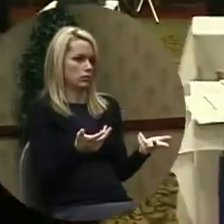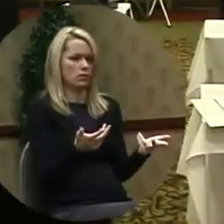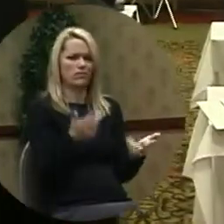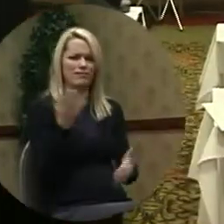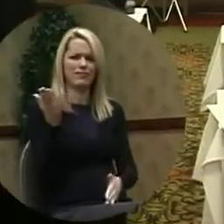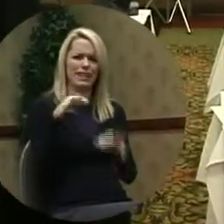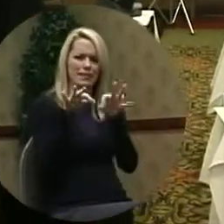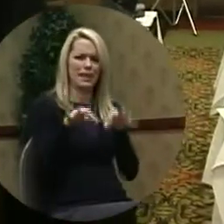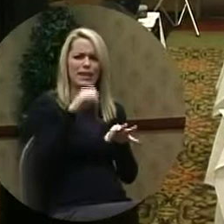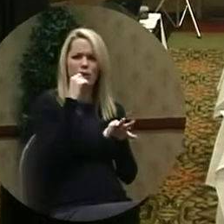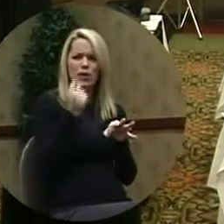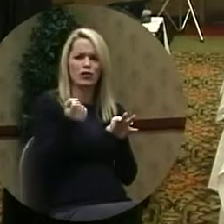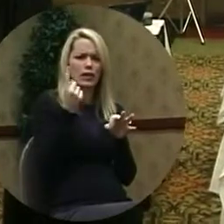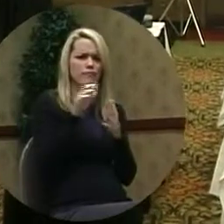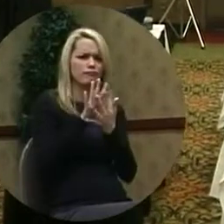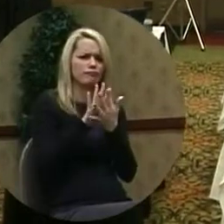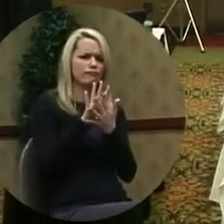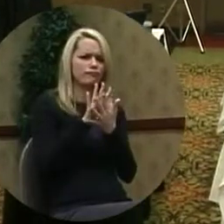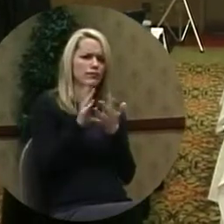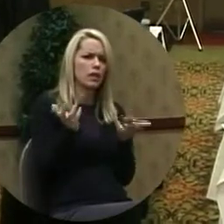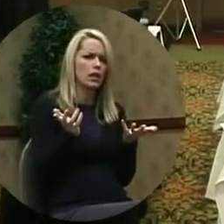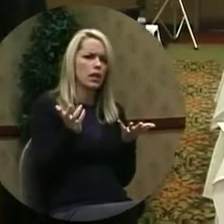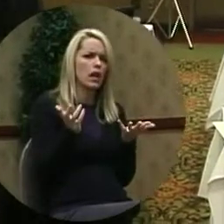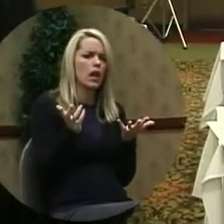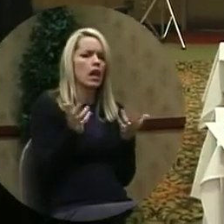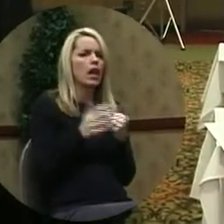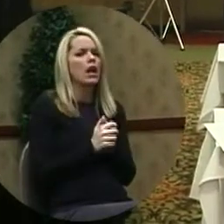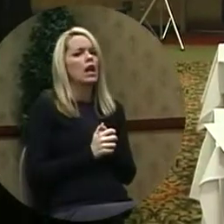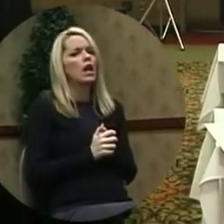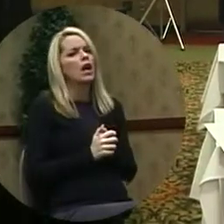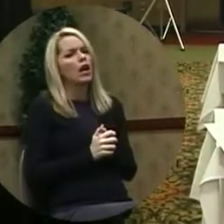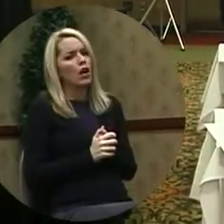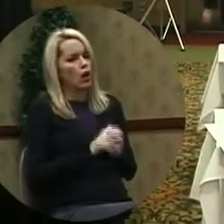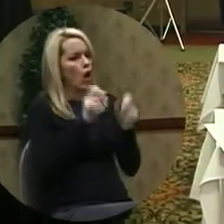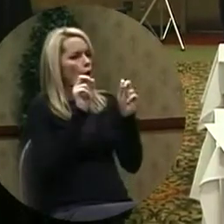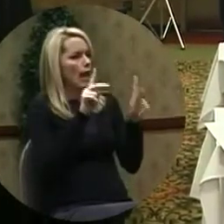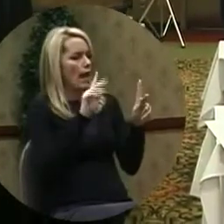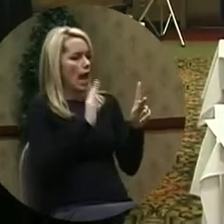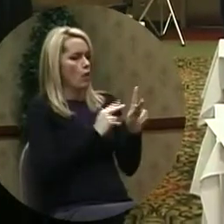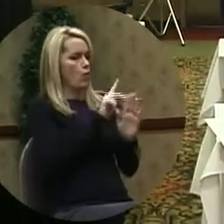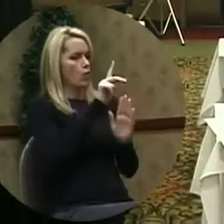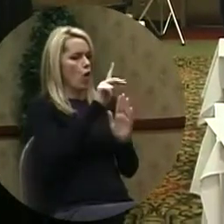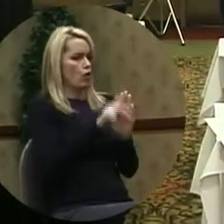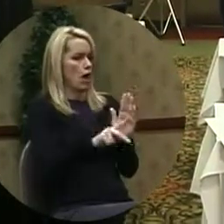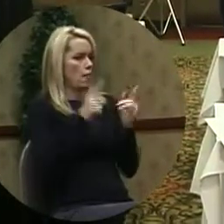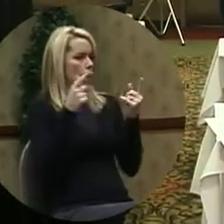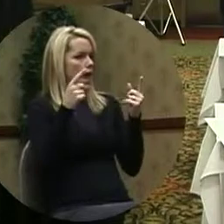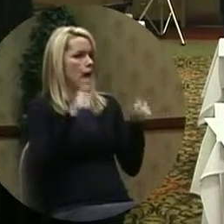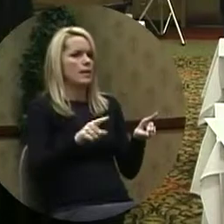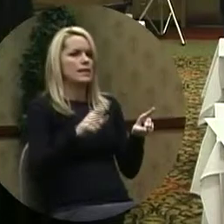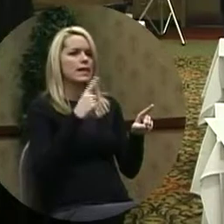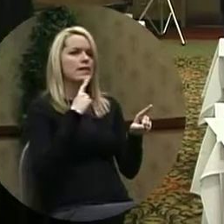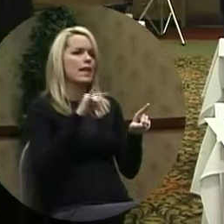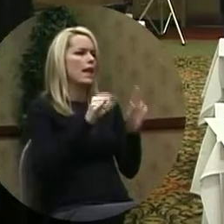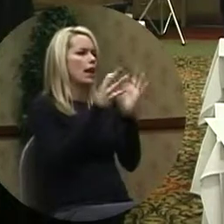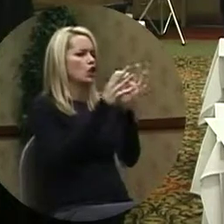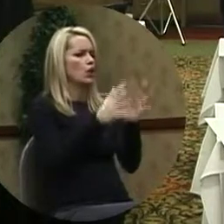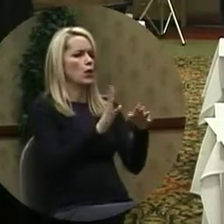Explain. I'm not sure I understand exactly what you're asking. All right, well, I'm going to put it in the context Sure. of our program, that we oftentimes hear that the interpreters are